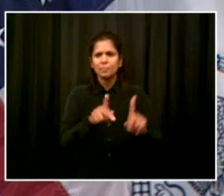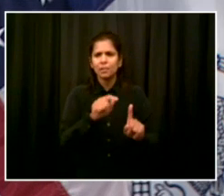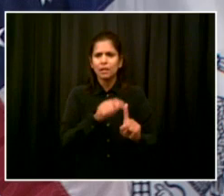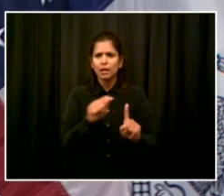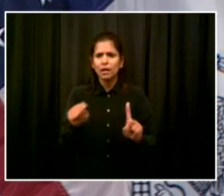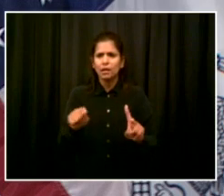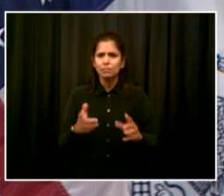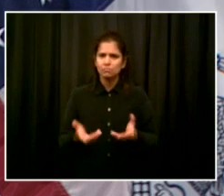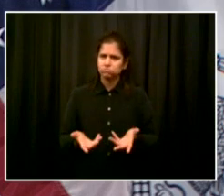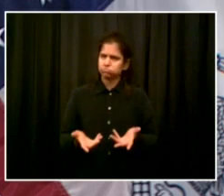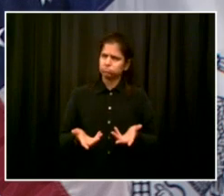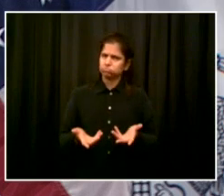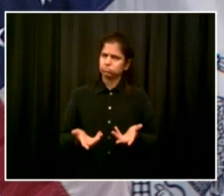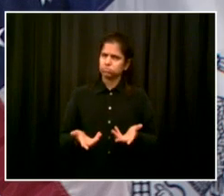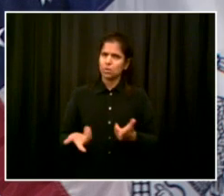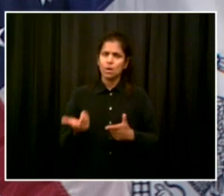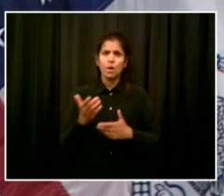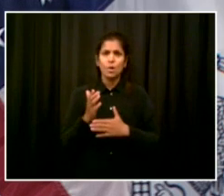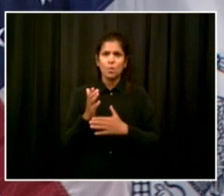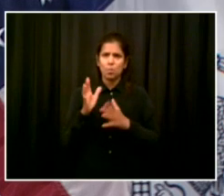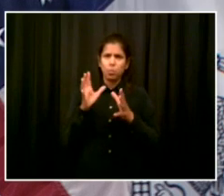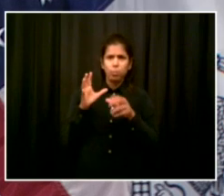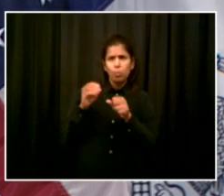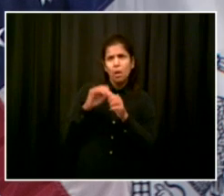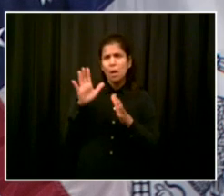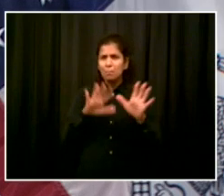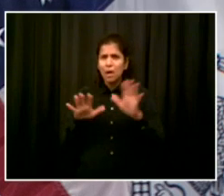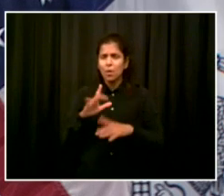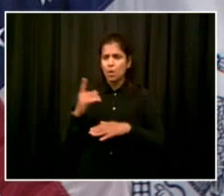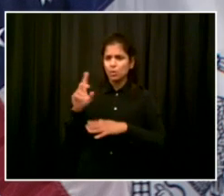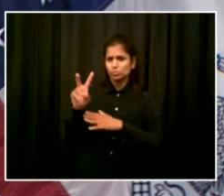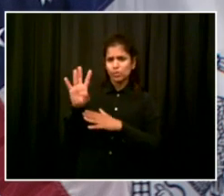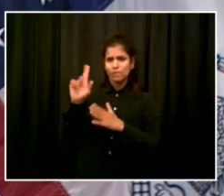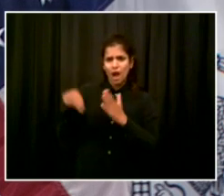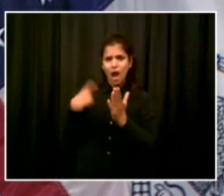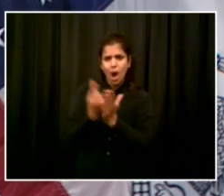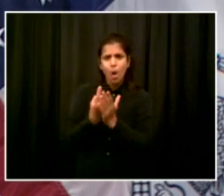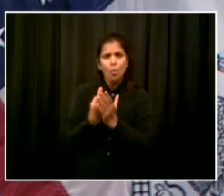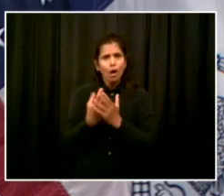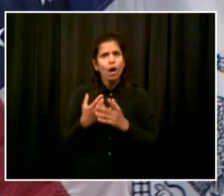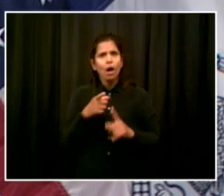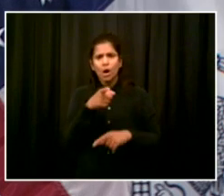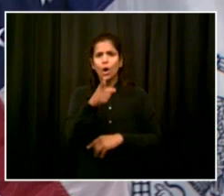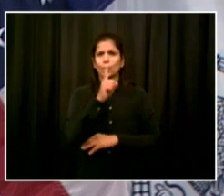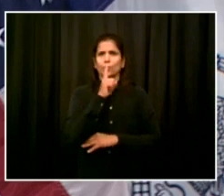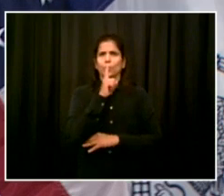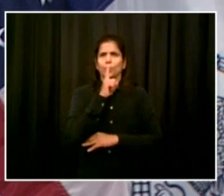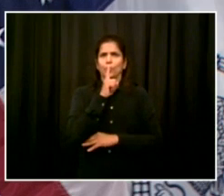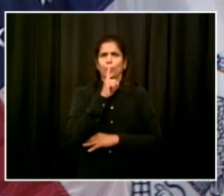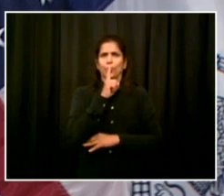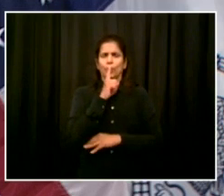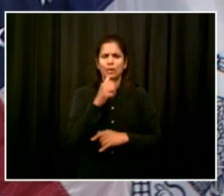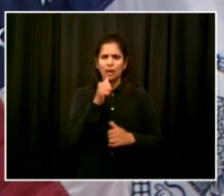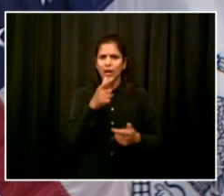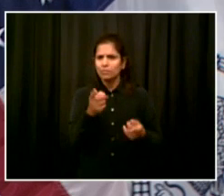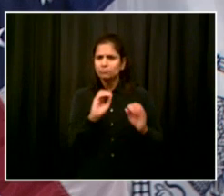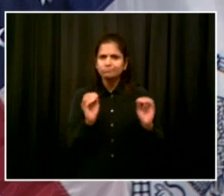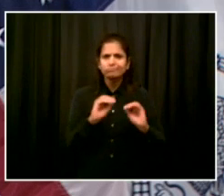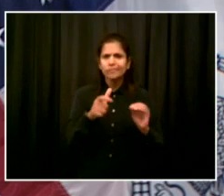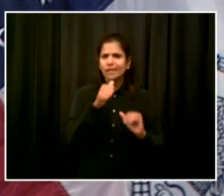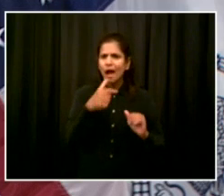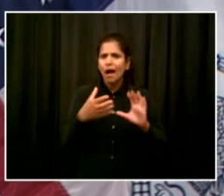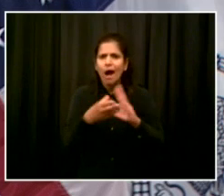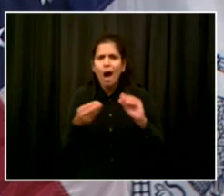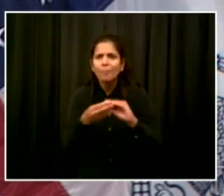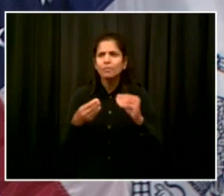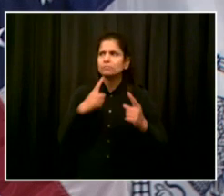24 hours after the attack when a reporter asked you about it that you condemned the attack. During that time, you found time to make 11 tweets about police